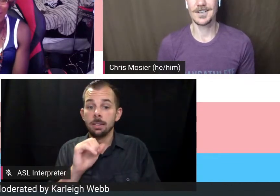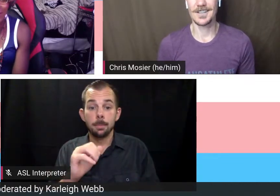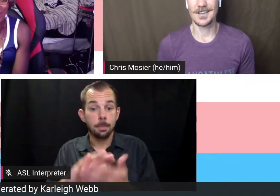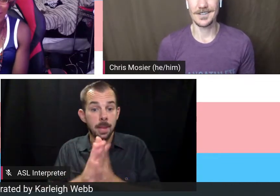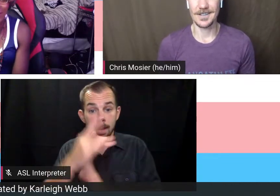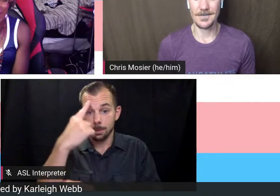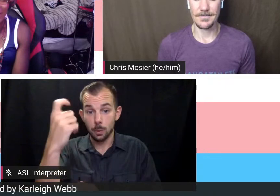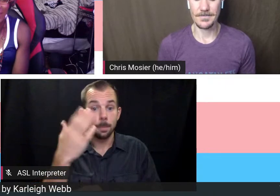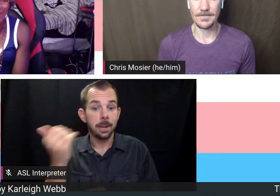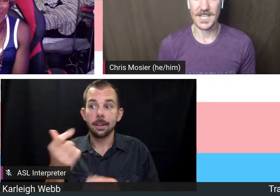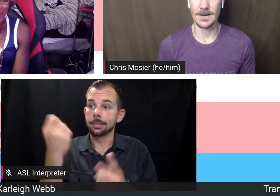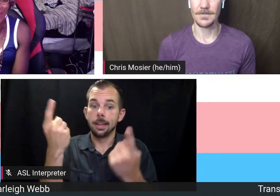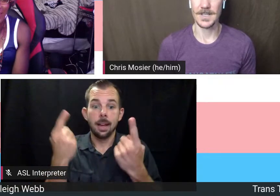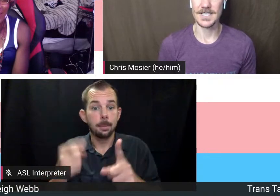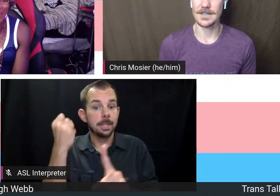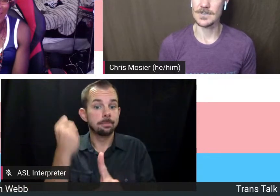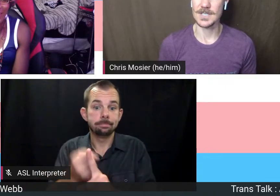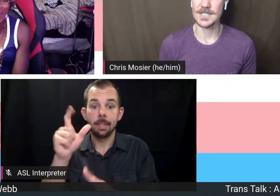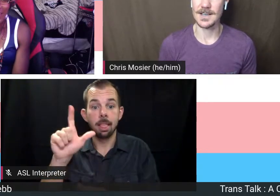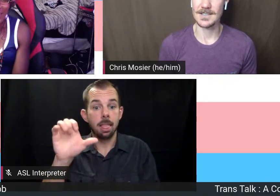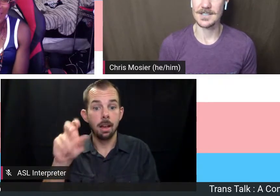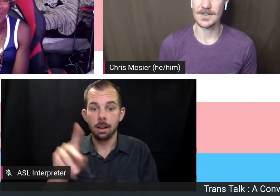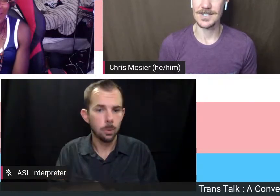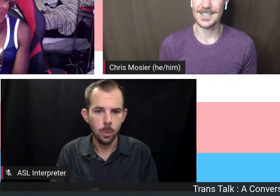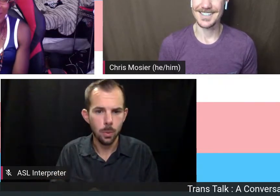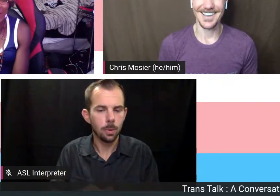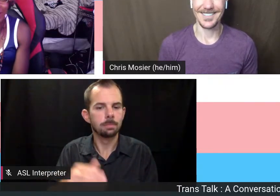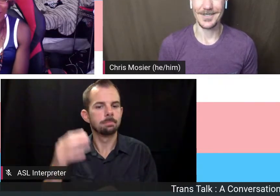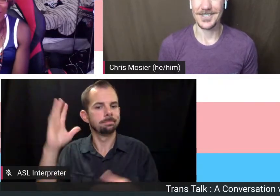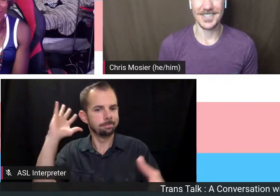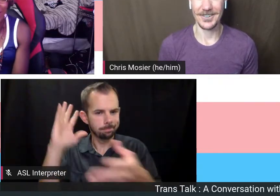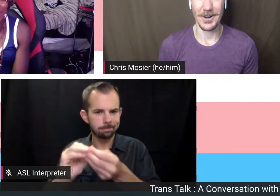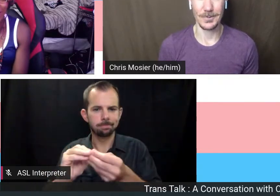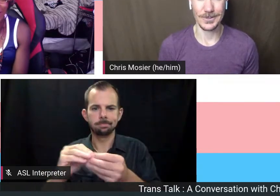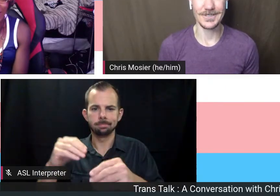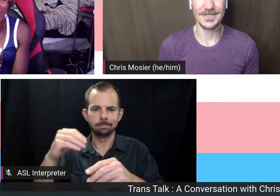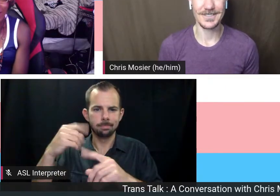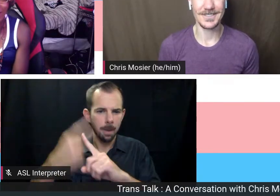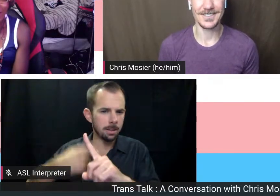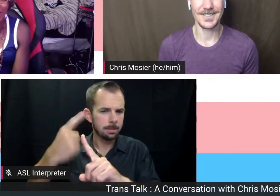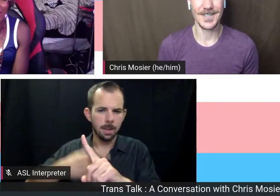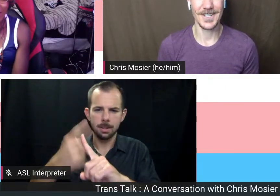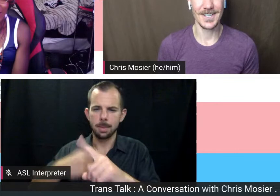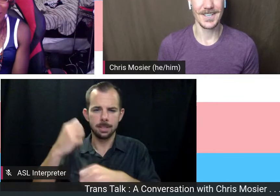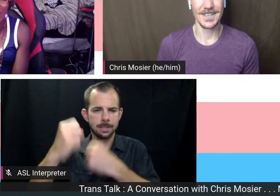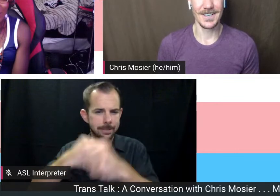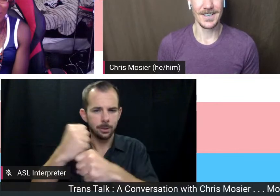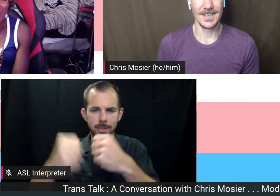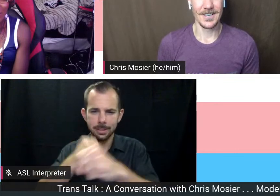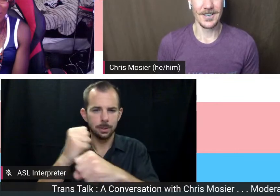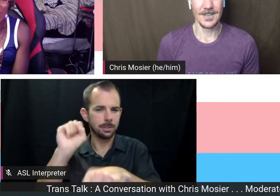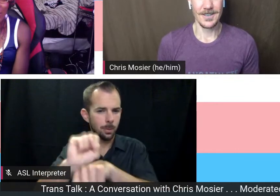work and sacrifice that goes into that. So yeah, just incredible.